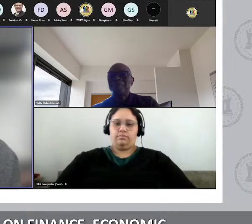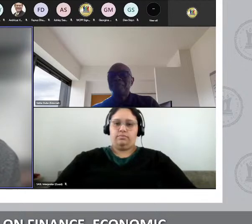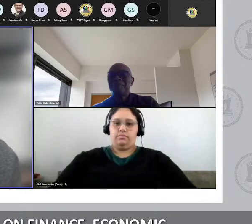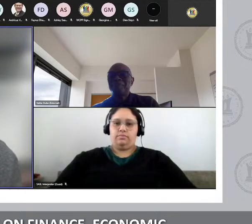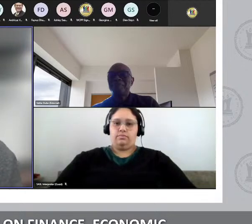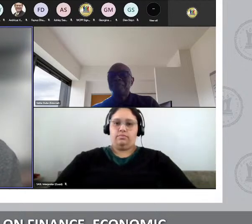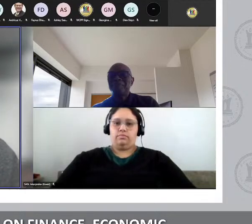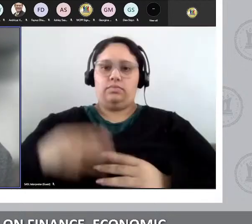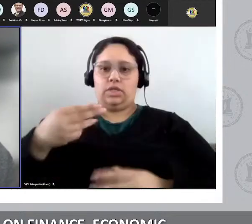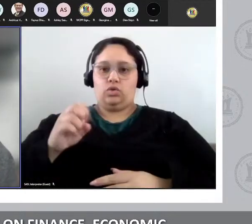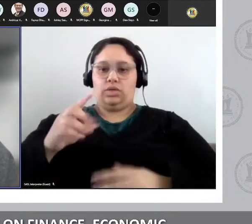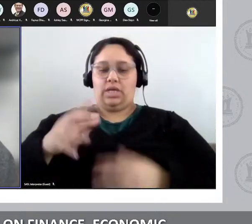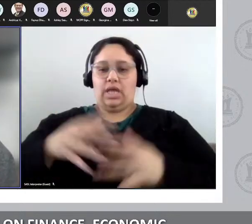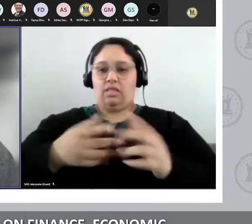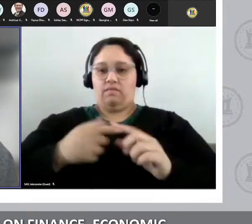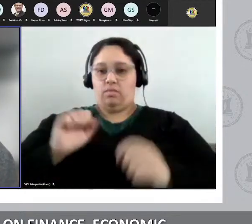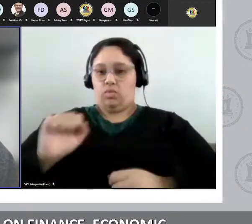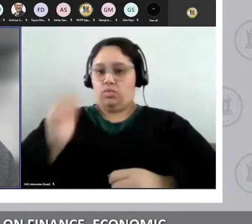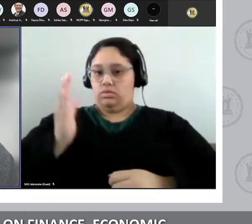HOD, anything from your side?